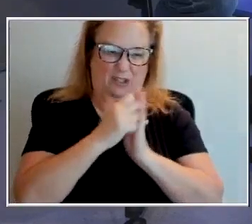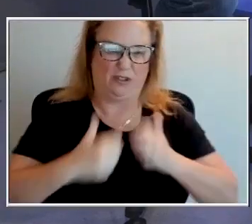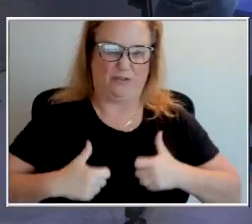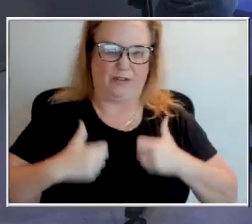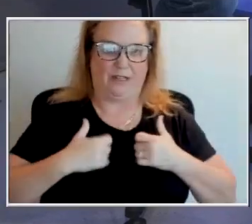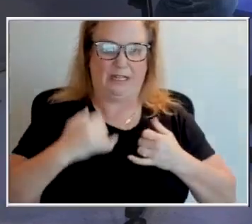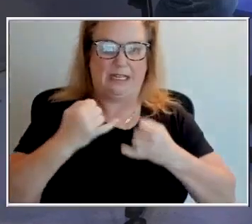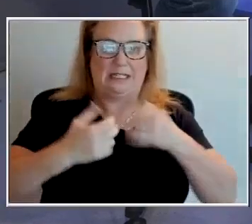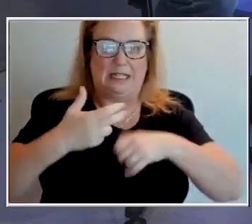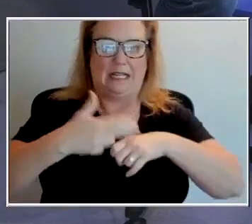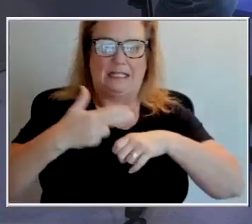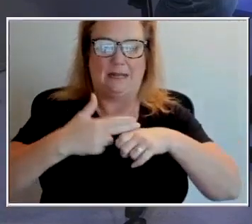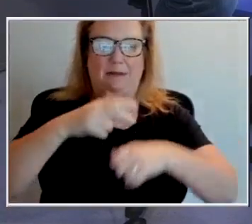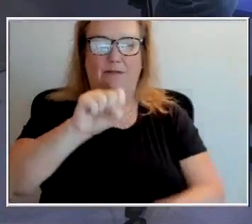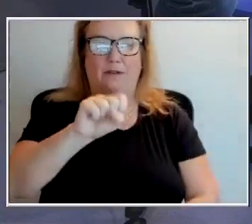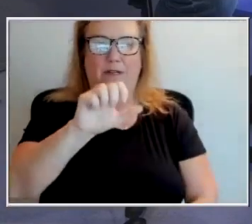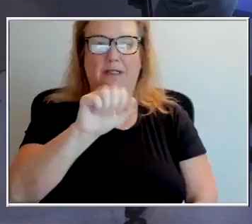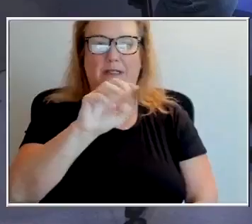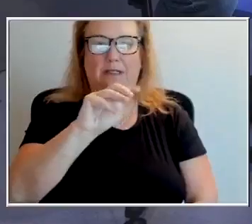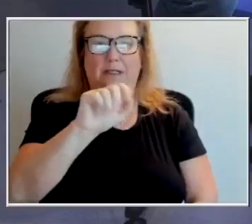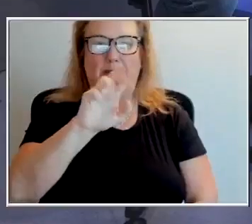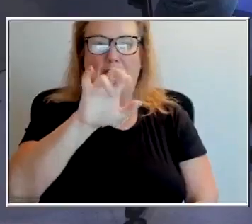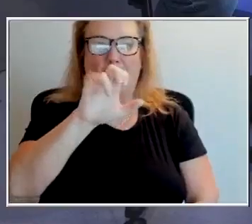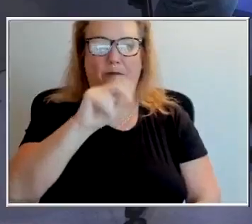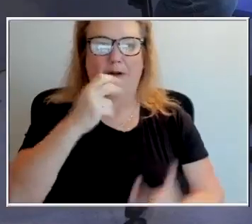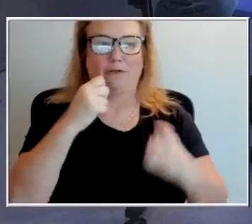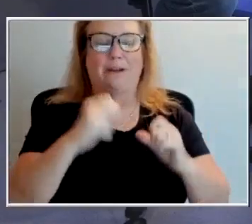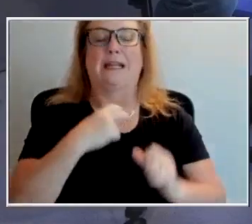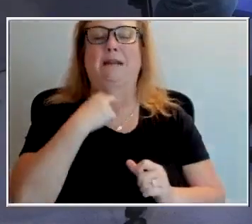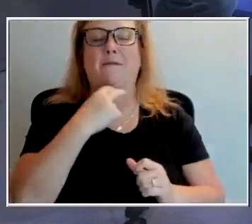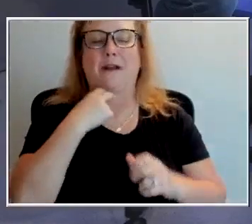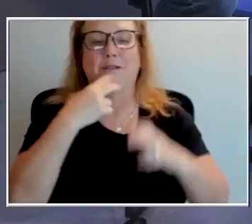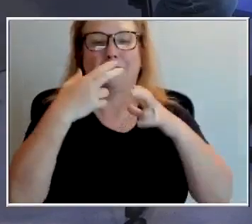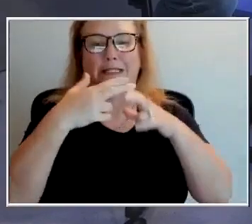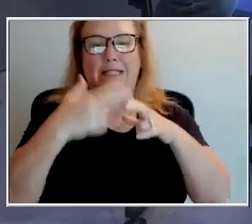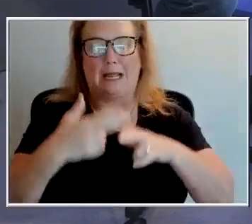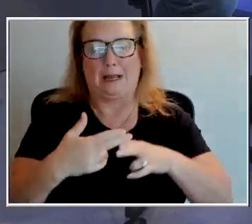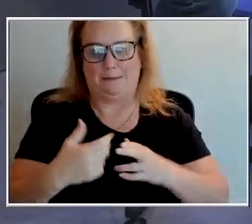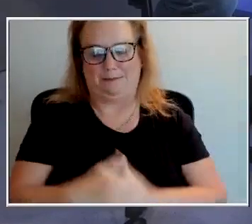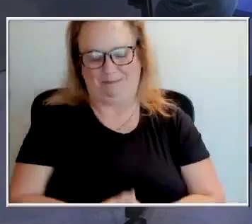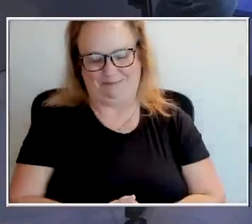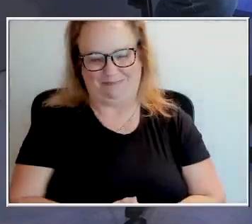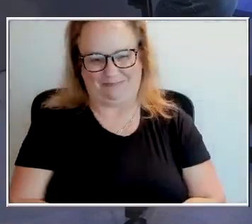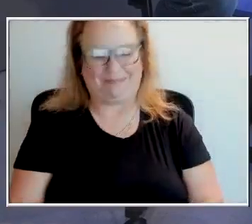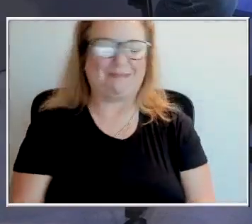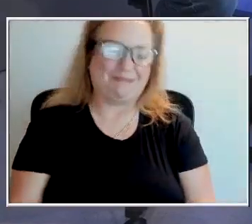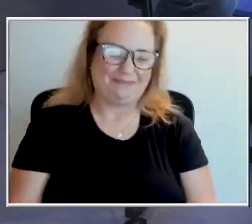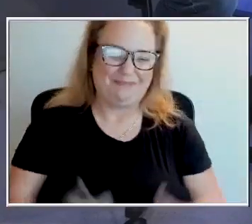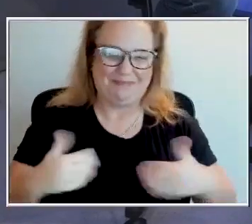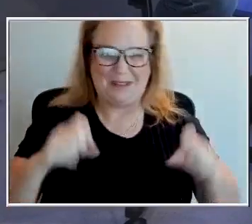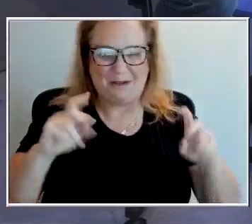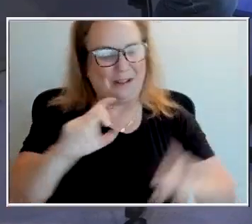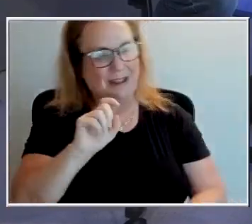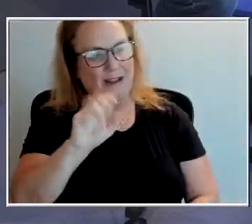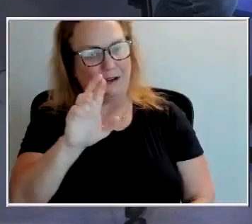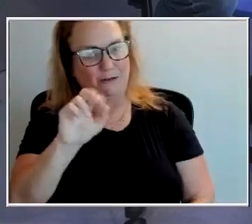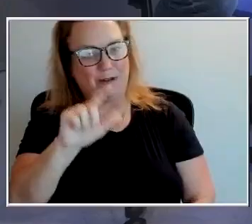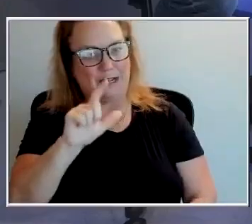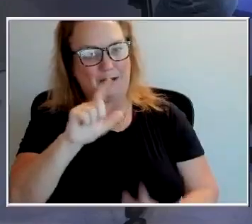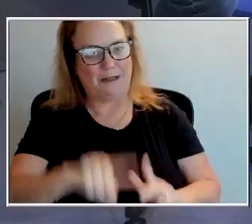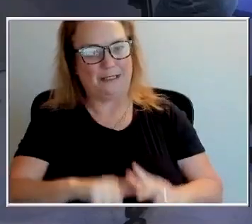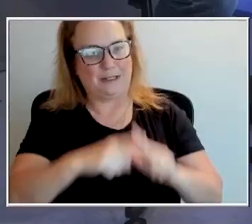from Samaria, as I learned when I tried to get him to pronounce it for me earlier in this program. Okay, Craig, I want to start with your